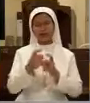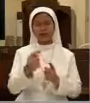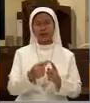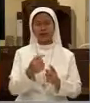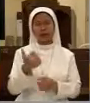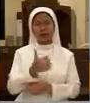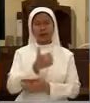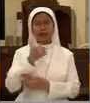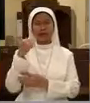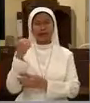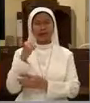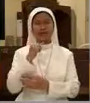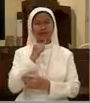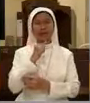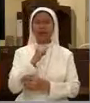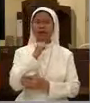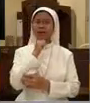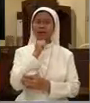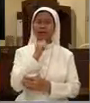others is not